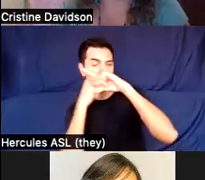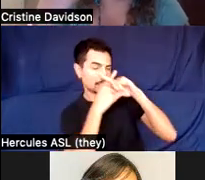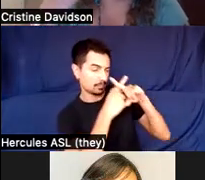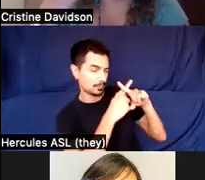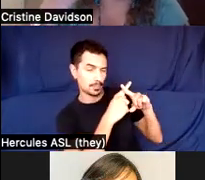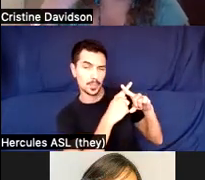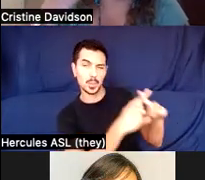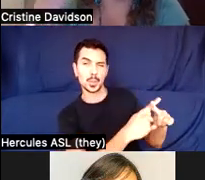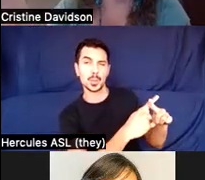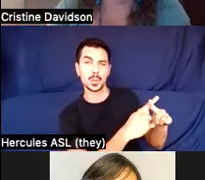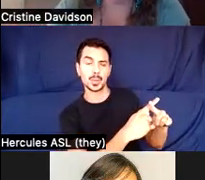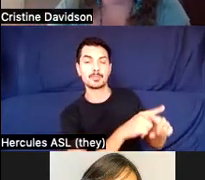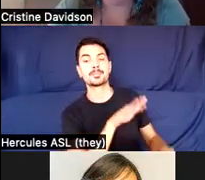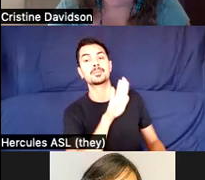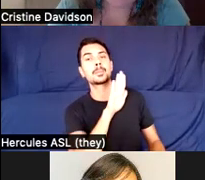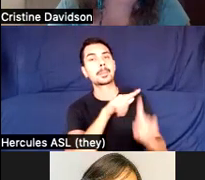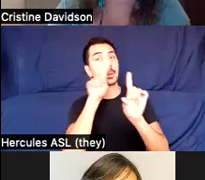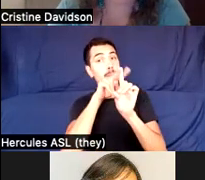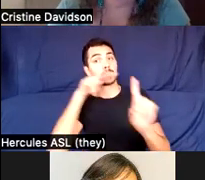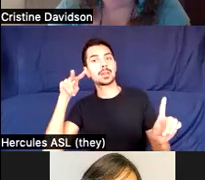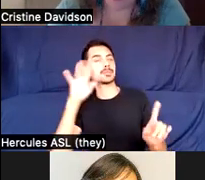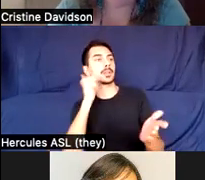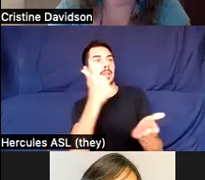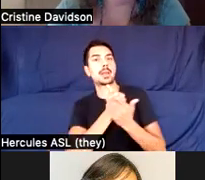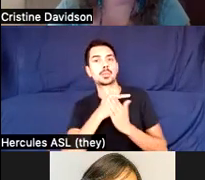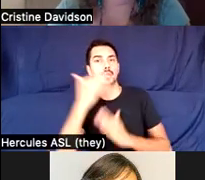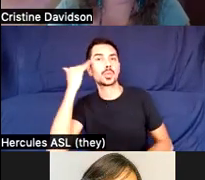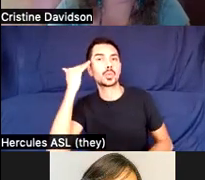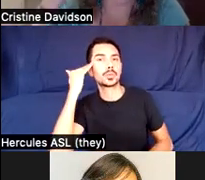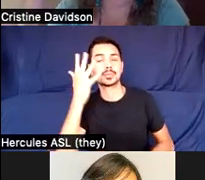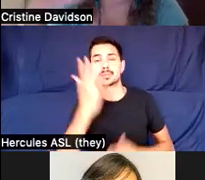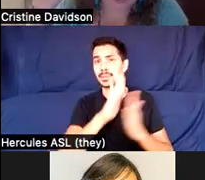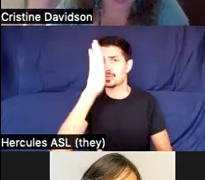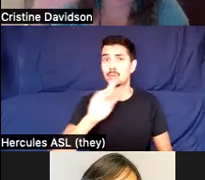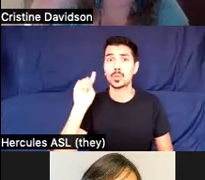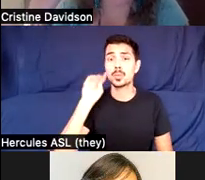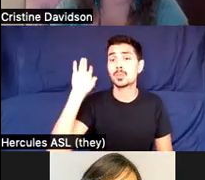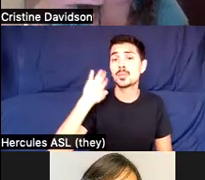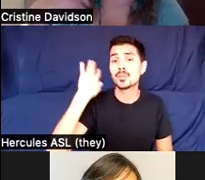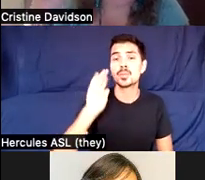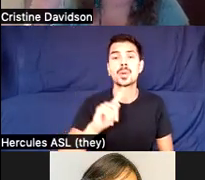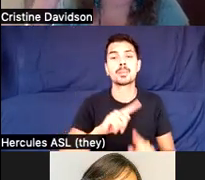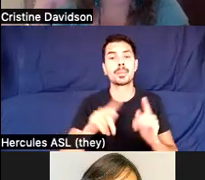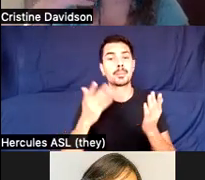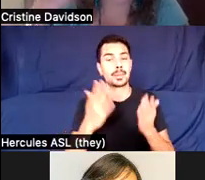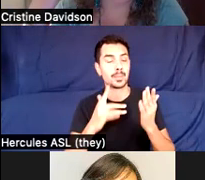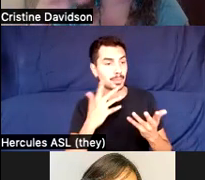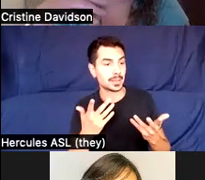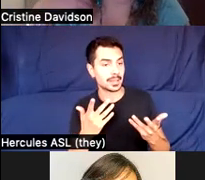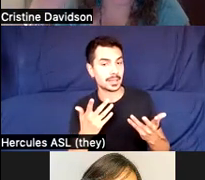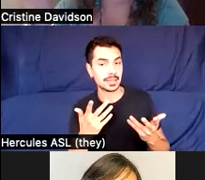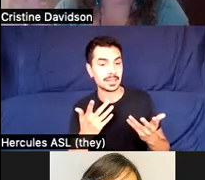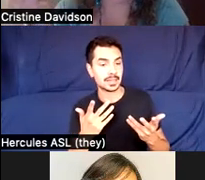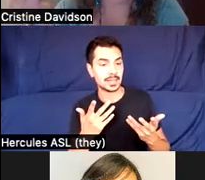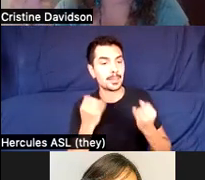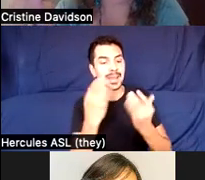help to know. And if you never heard about it before, it can be a lot of things happening in your